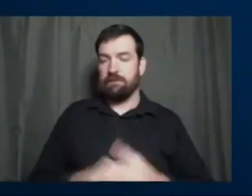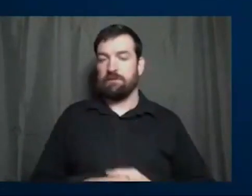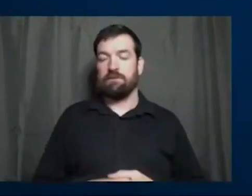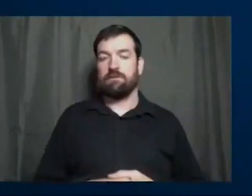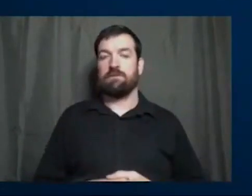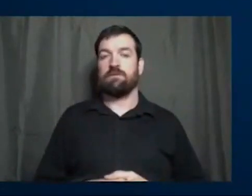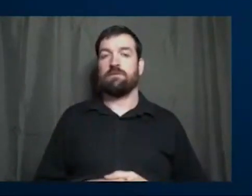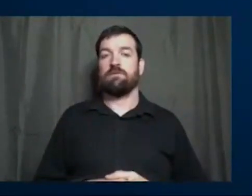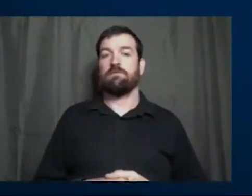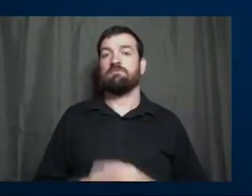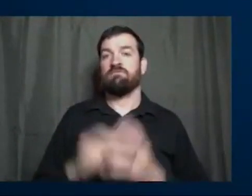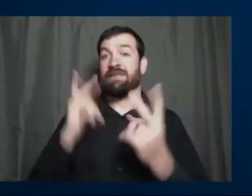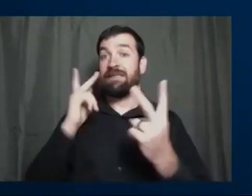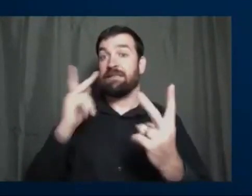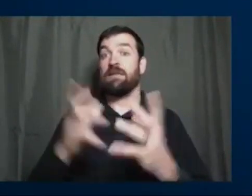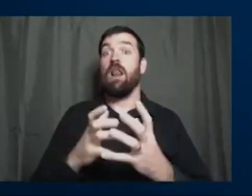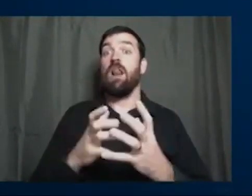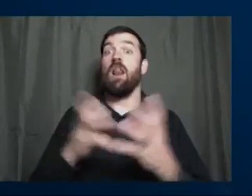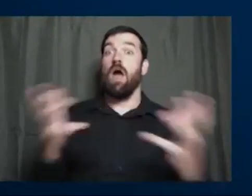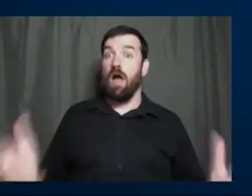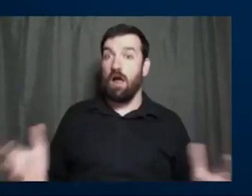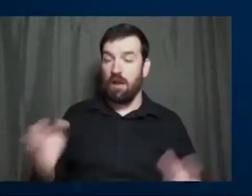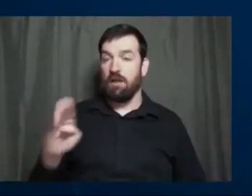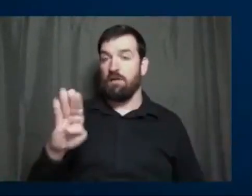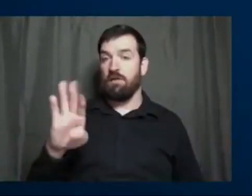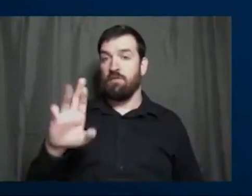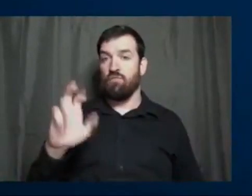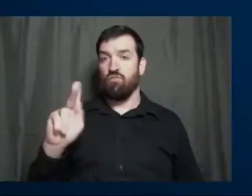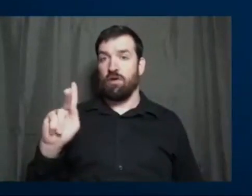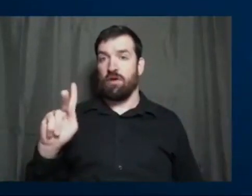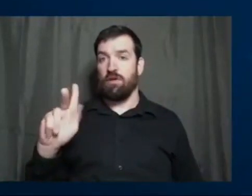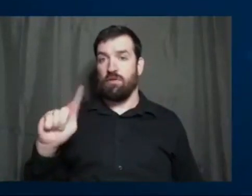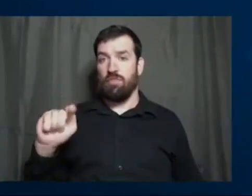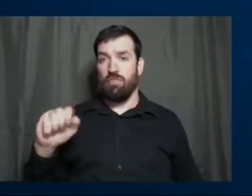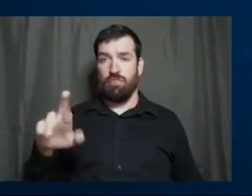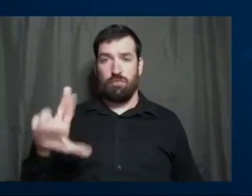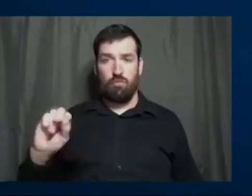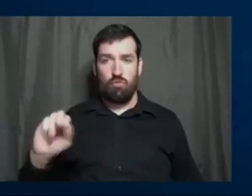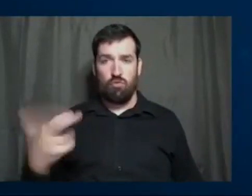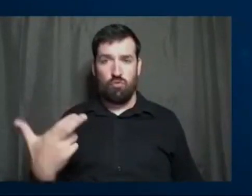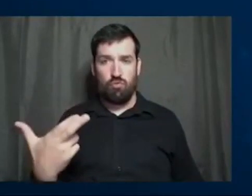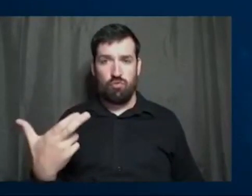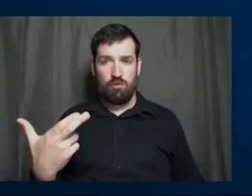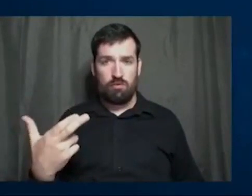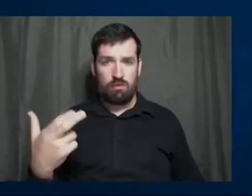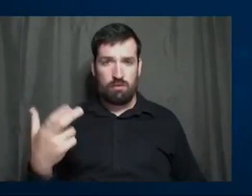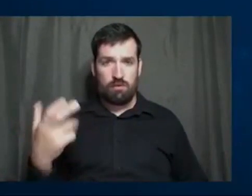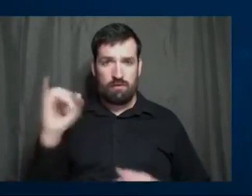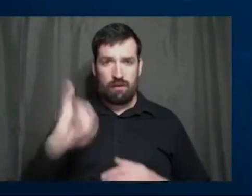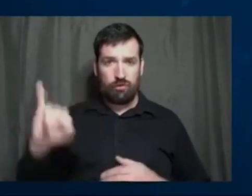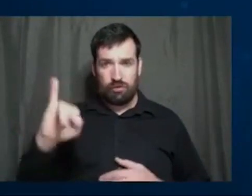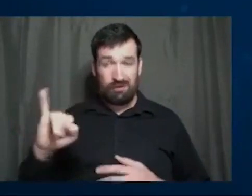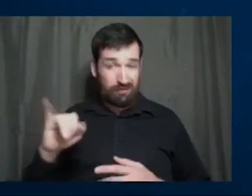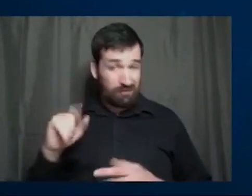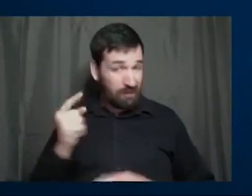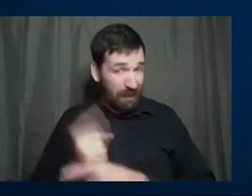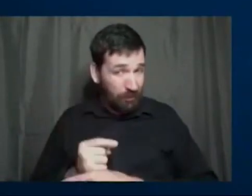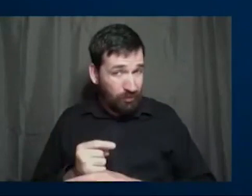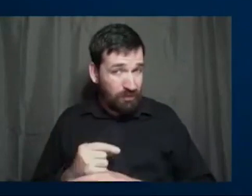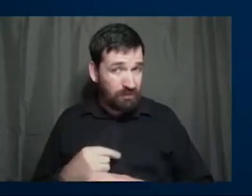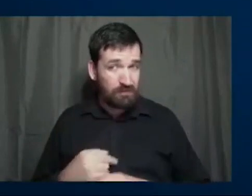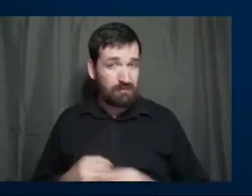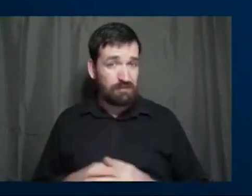lot of breakthrough infections in their clinics. Do we know if that's accurate? And there's not, a lot can mean